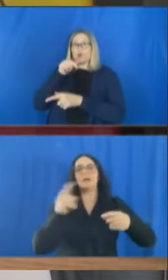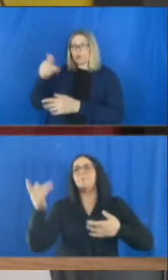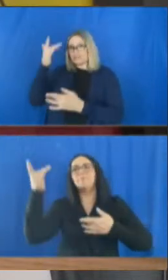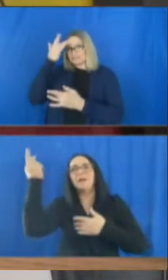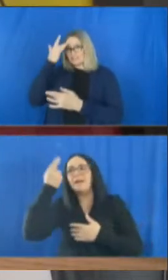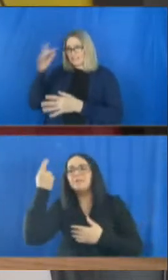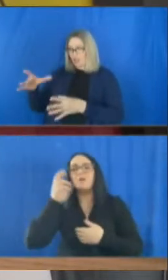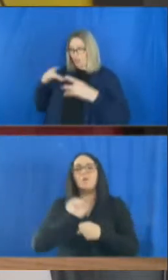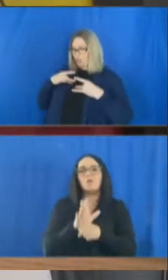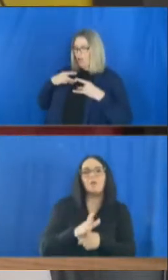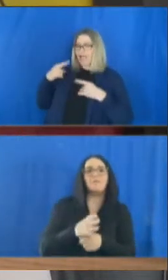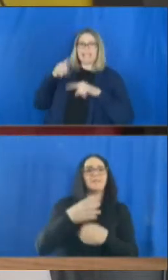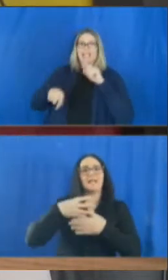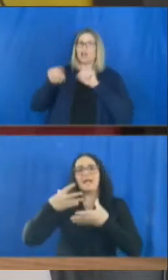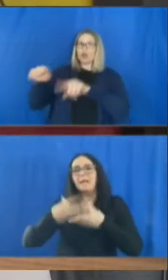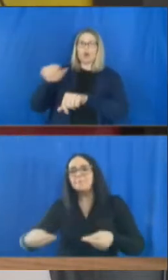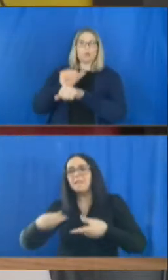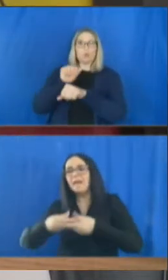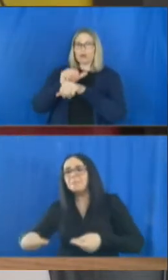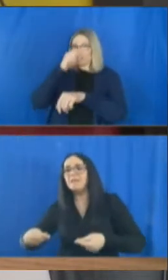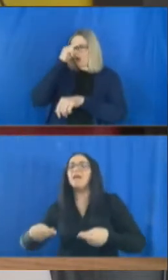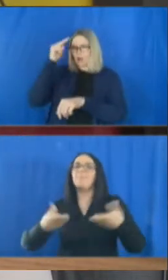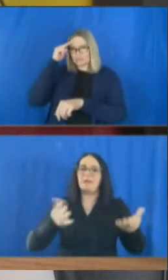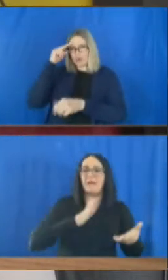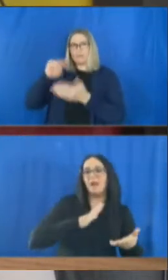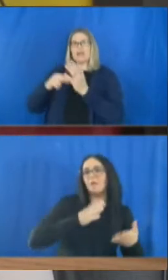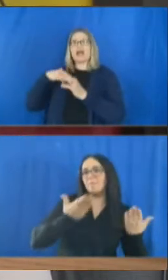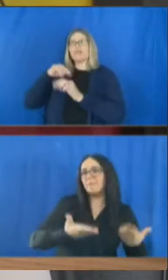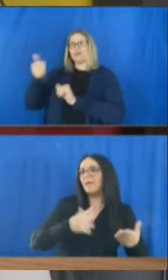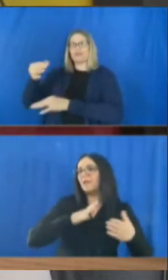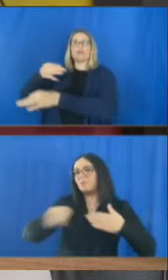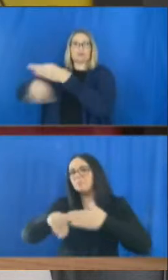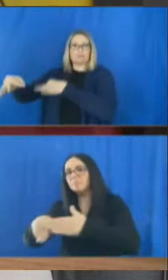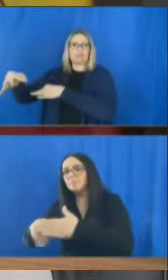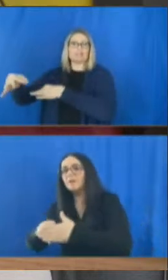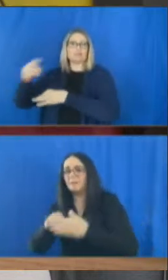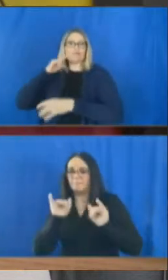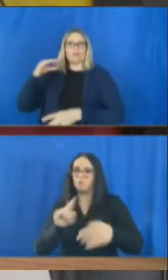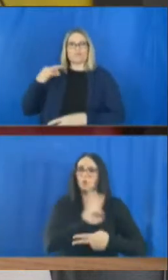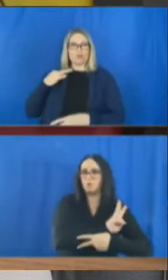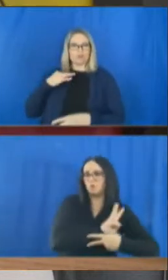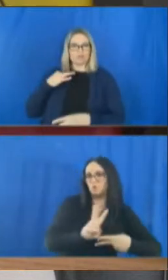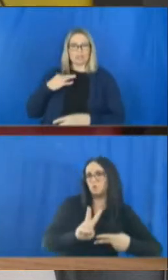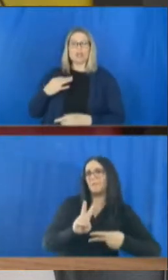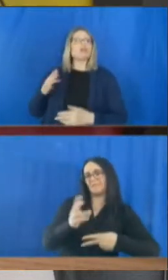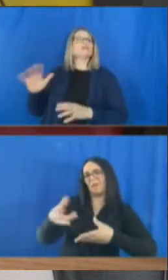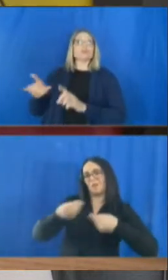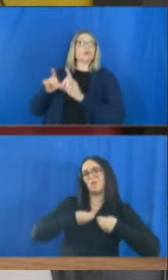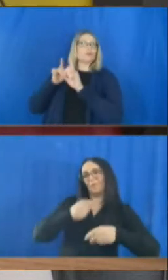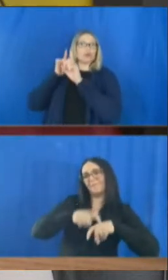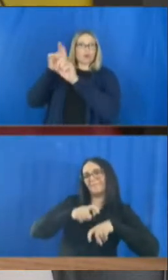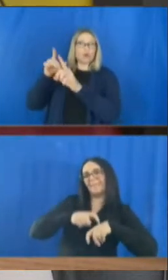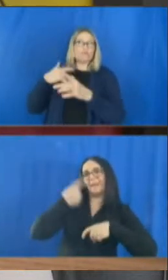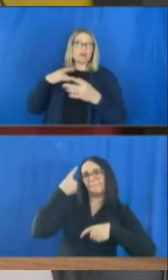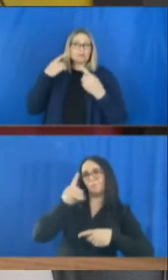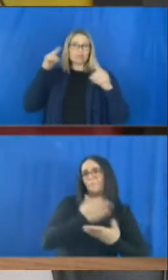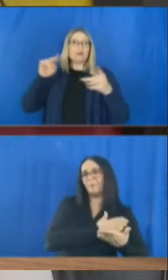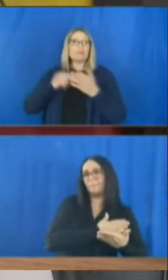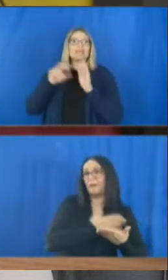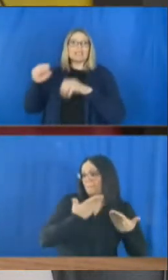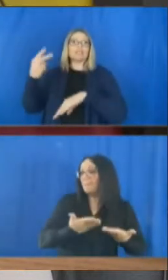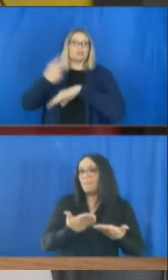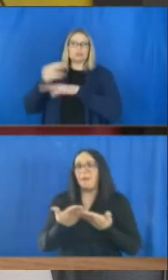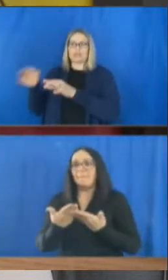people adhere very closely to level 2 restrictions, then that's what's going to help us continue in terms